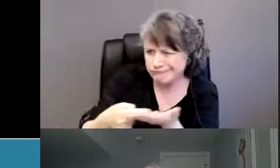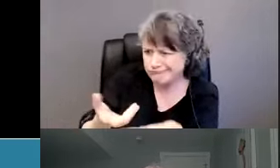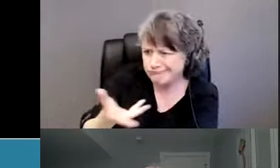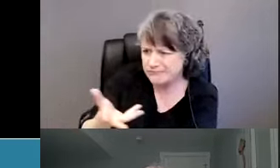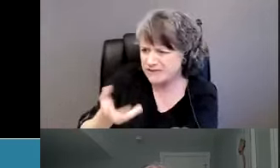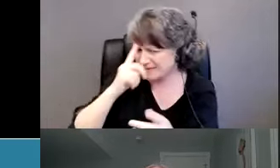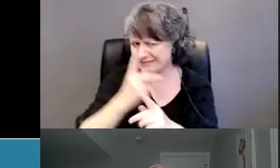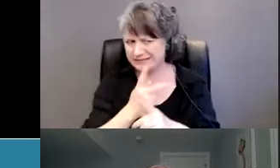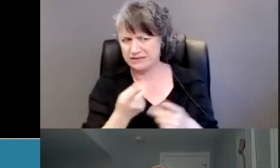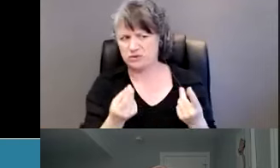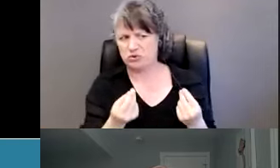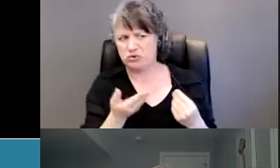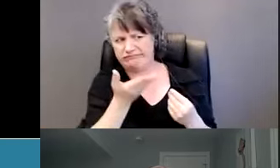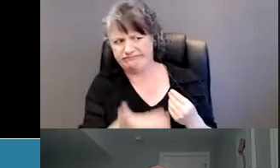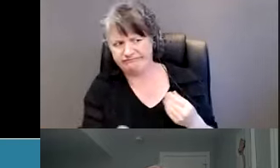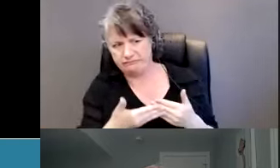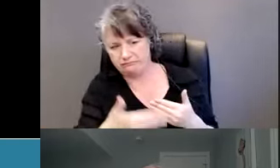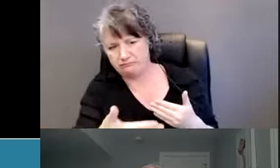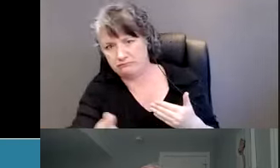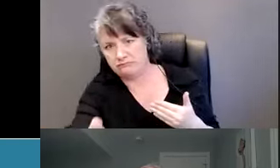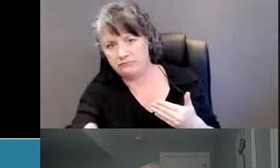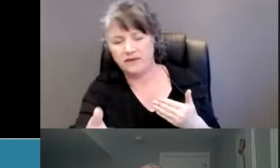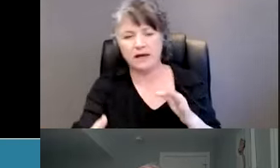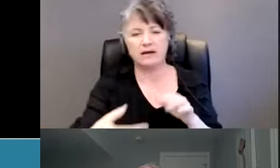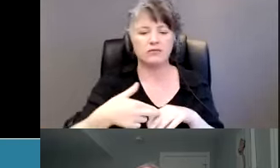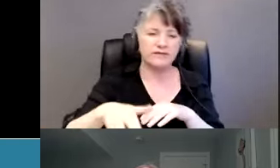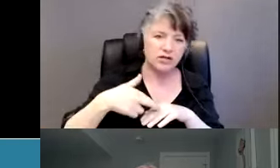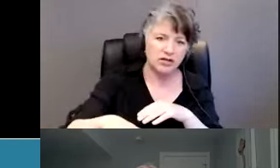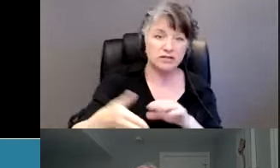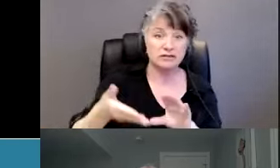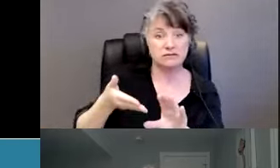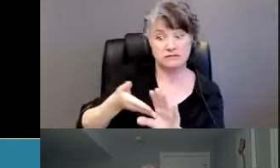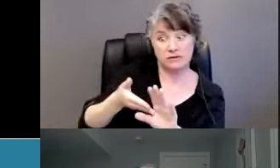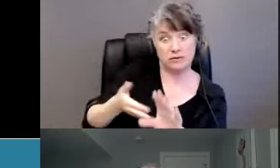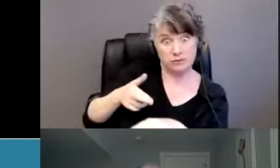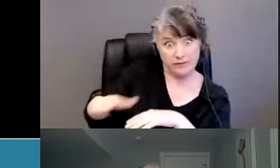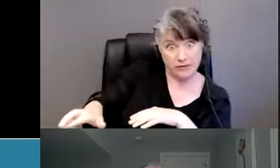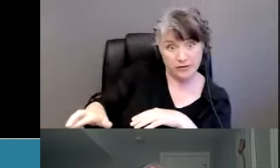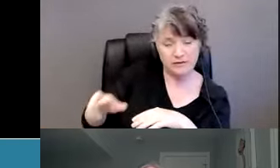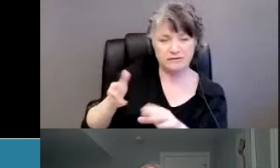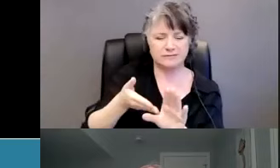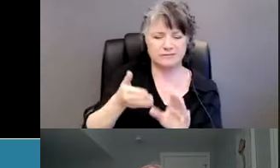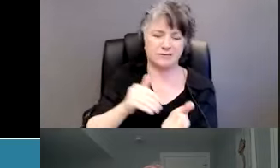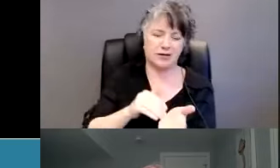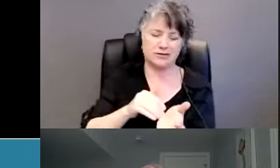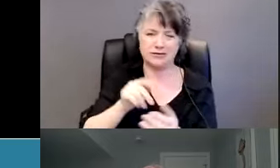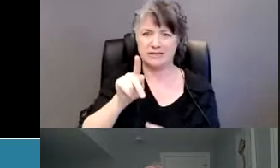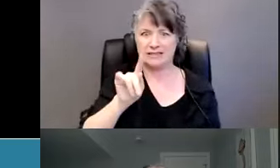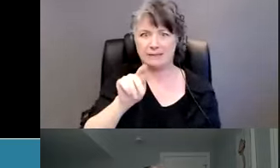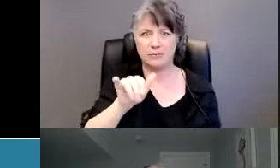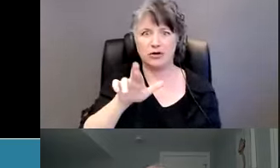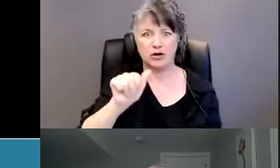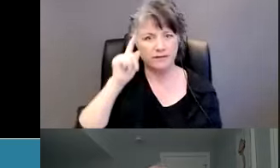going on in the next steps, and then make the linkages, whether that be to Dr. Kitamara for further assessment, whether it is